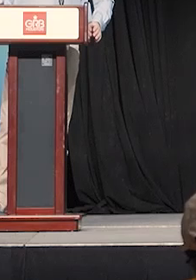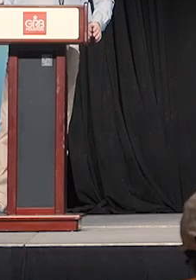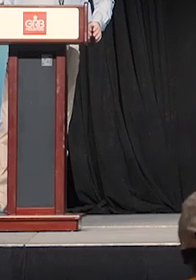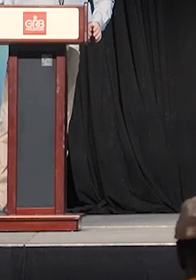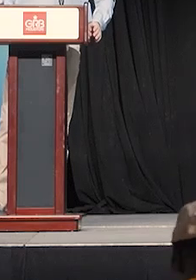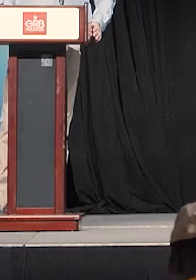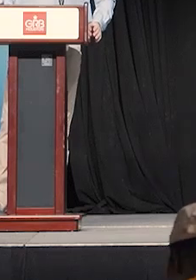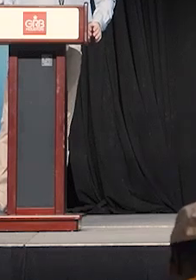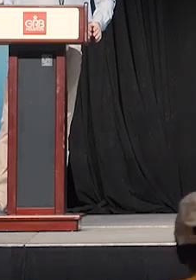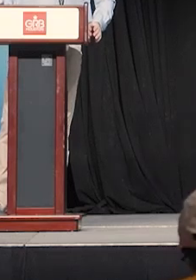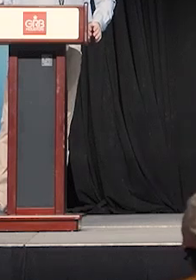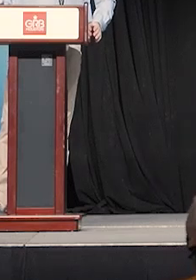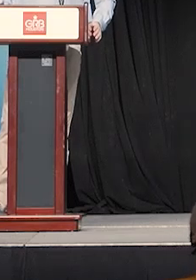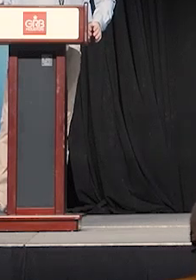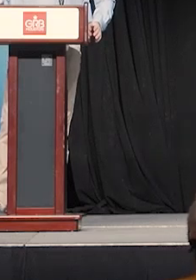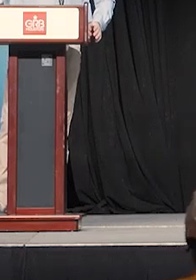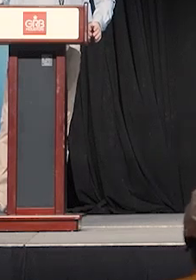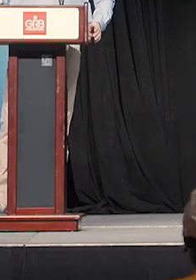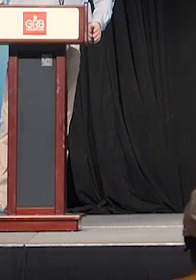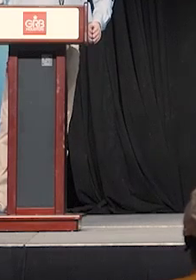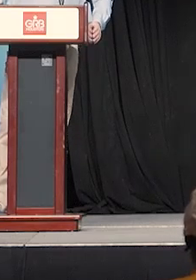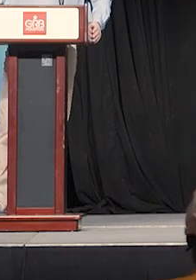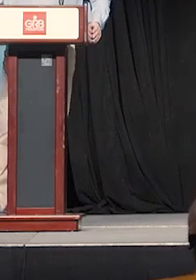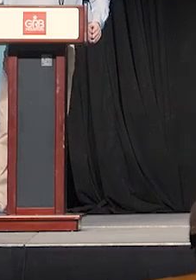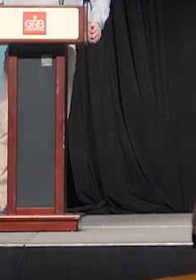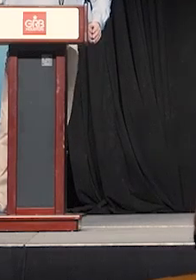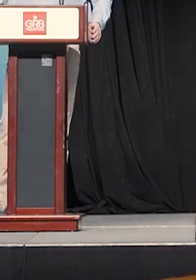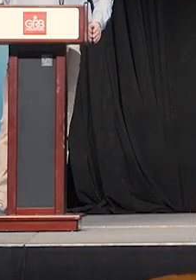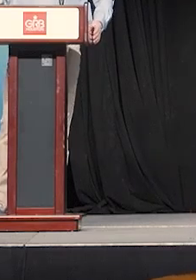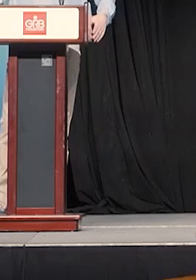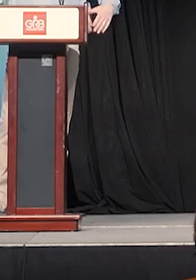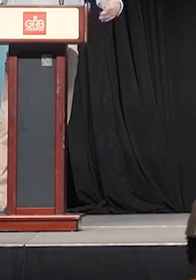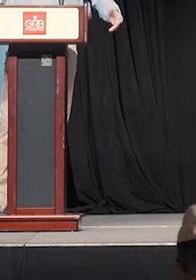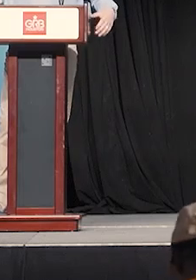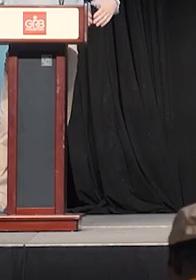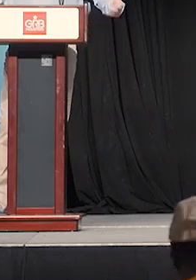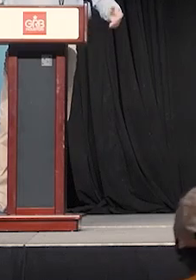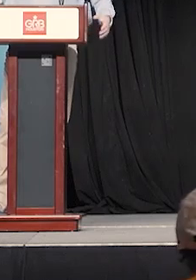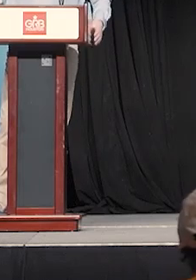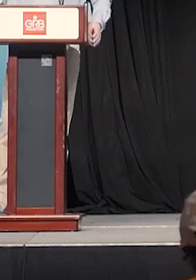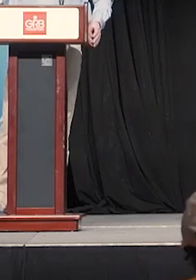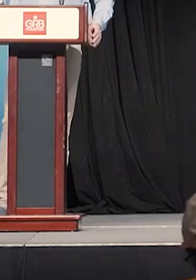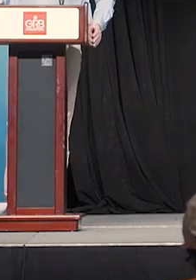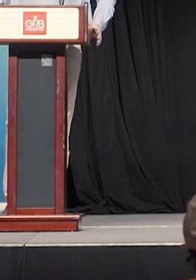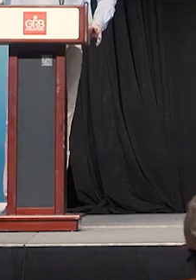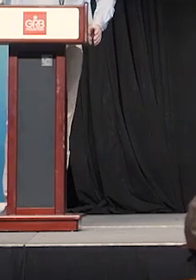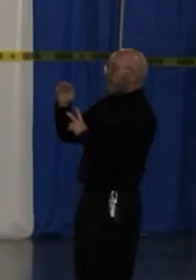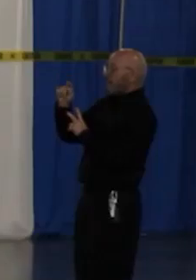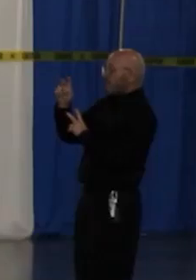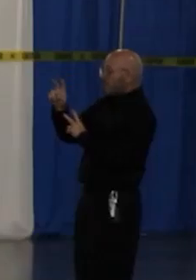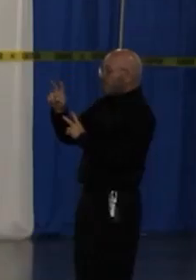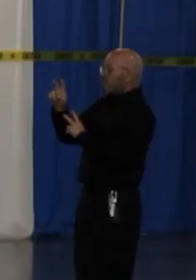So this is a little bit lighter look at the Hurricane Saffir-Simpson wind scale. So the meteorologists like to say Category 1, Category 2, so our